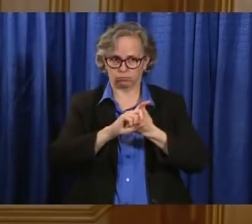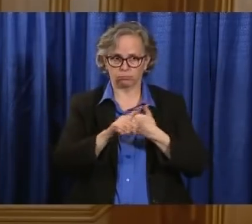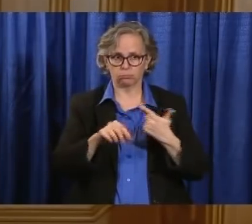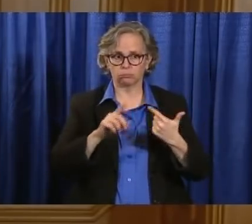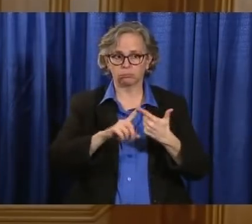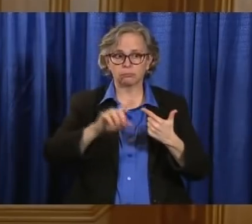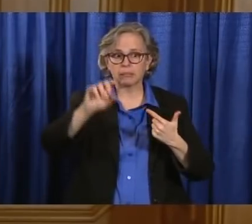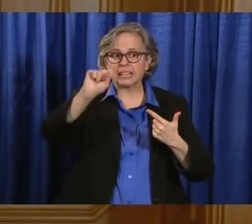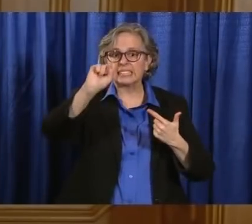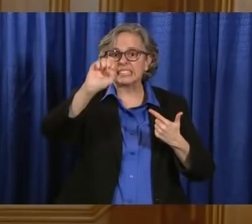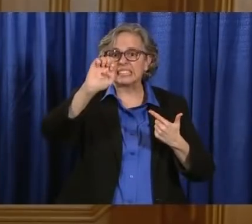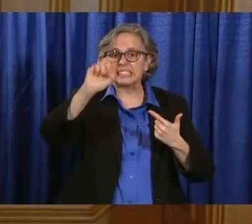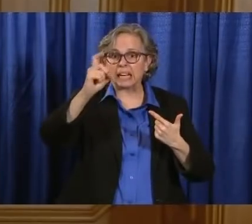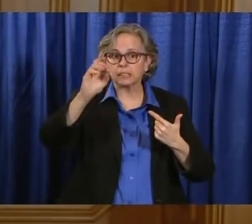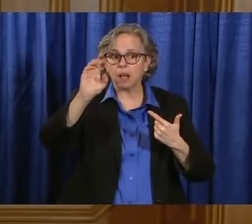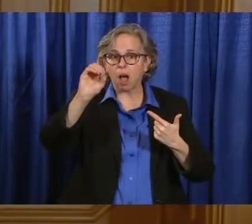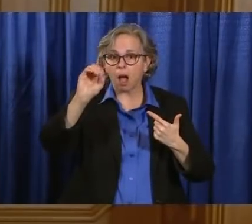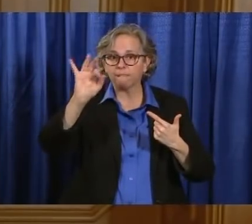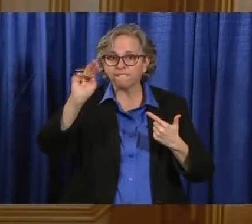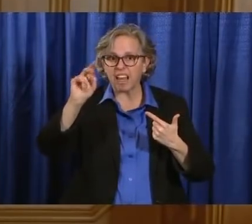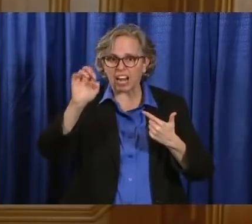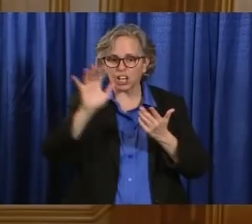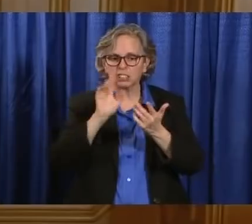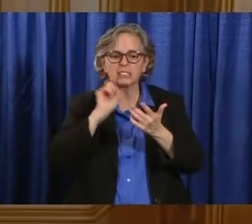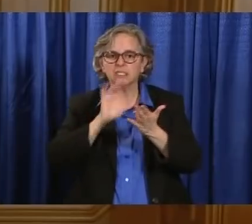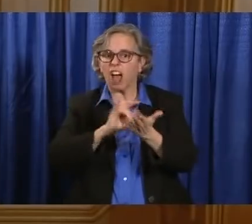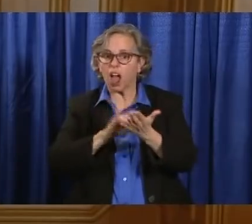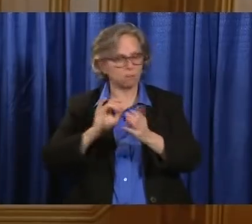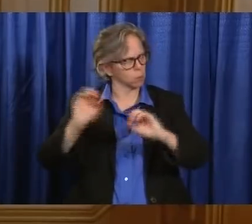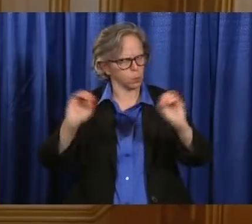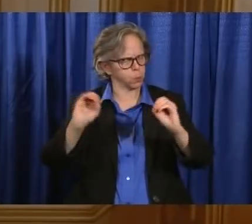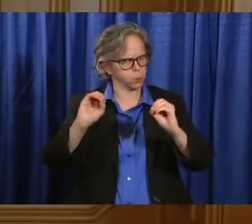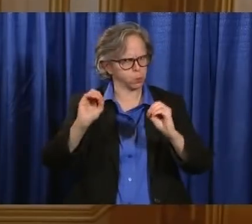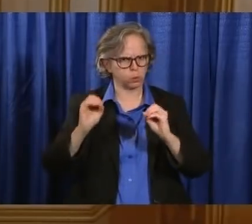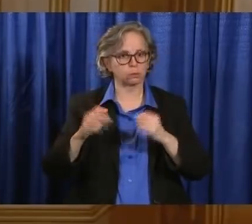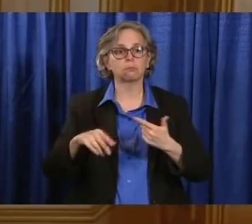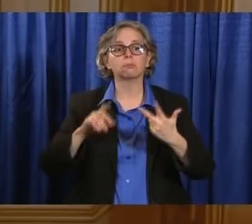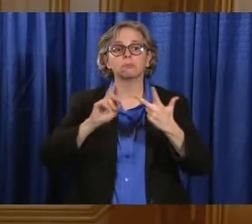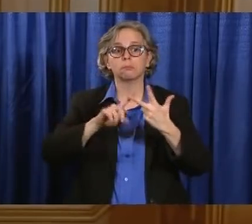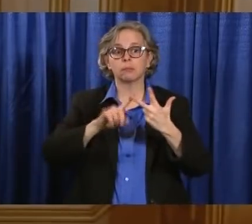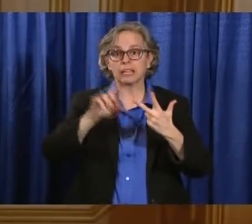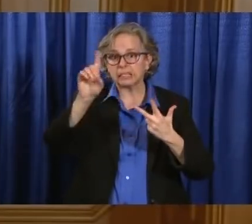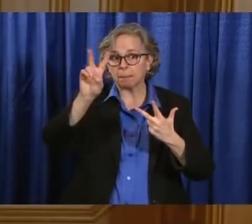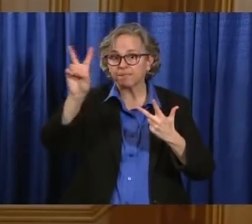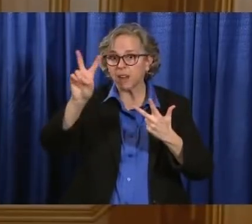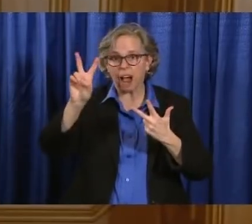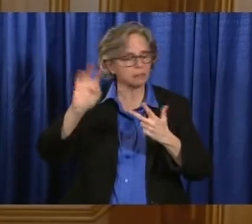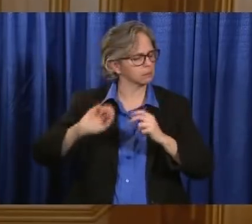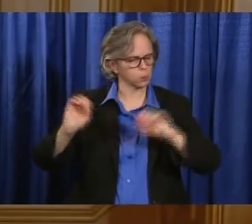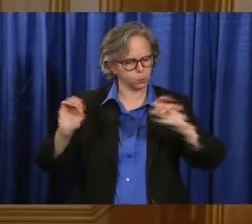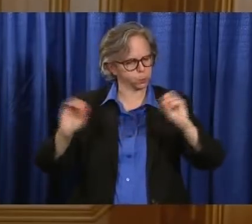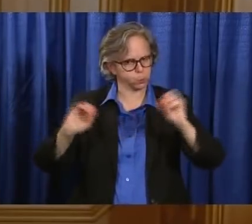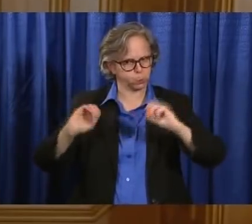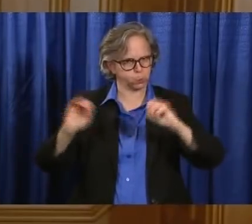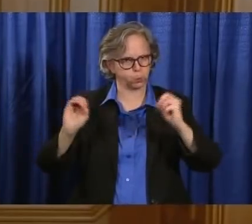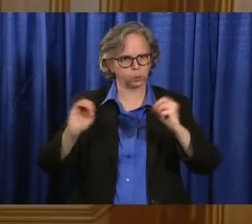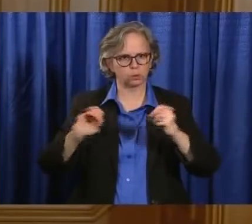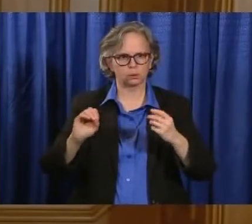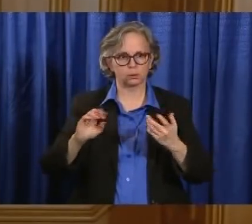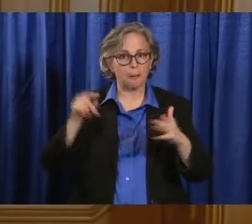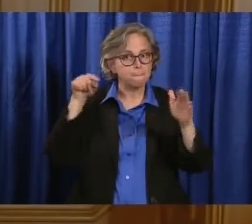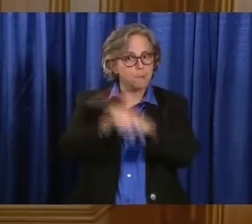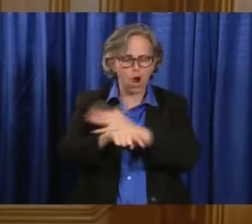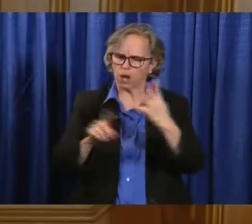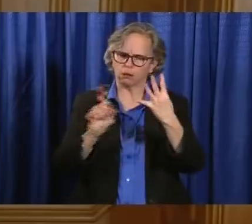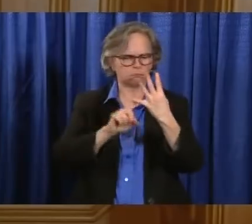offenders. These are not domestic abusers. They're not murderers. So we screened